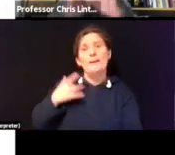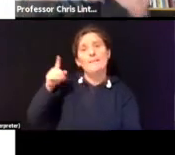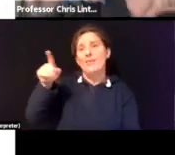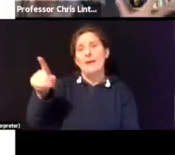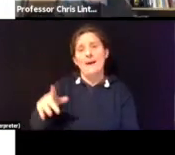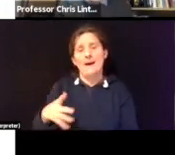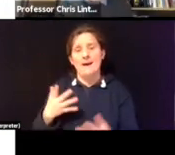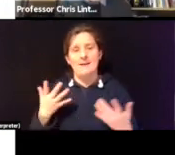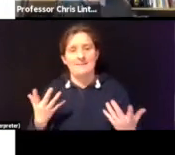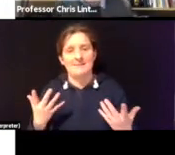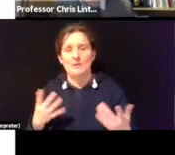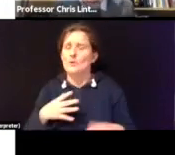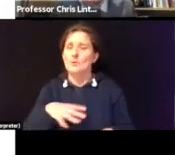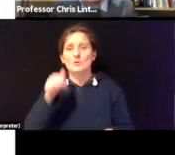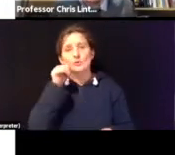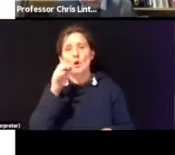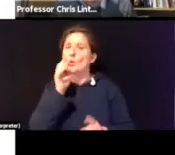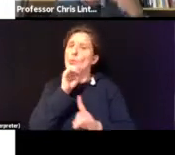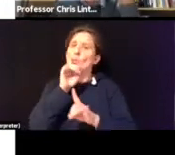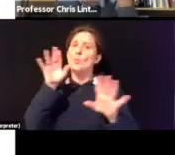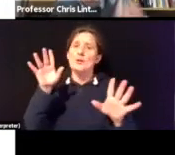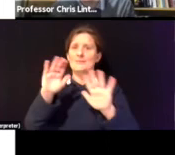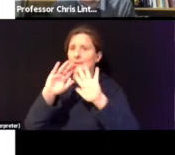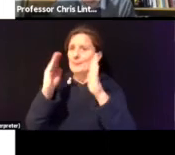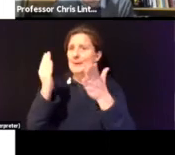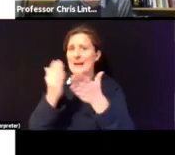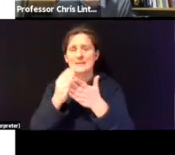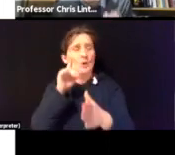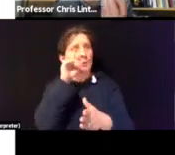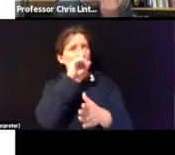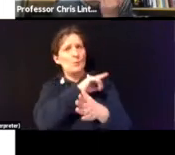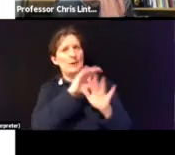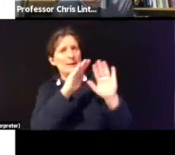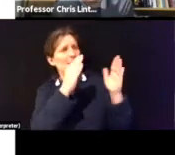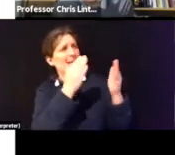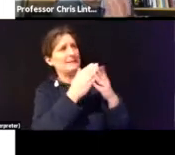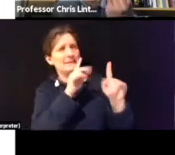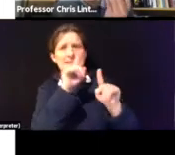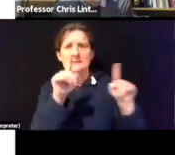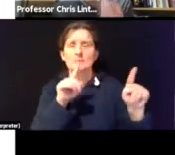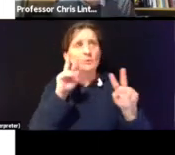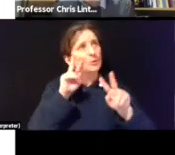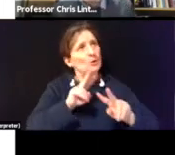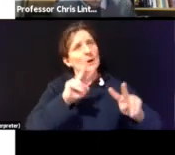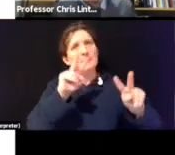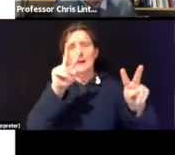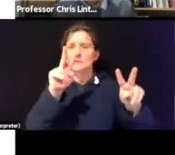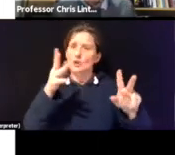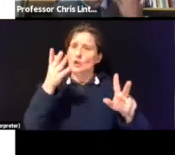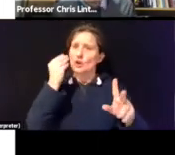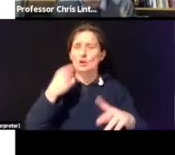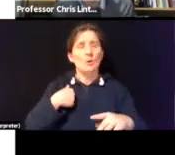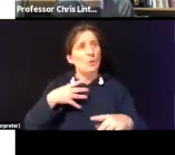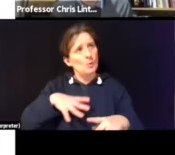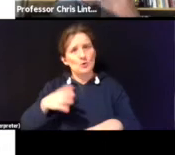and know not just that there are wonderful and weird planets out there, but we want to look out at the cosmos and learn about planets like our own.